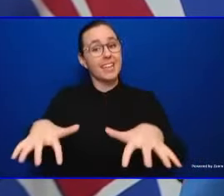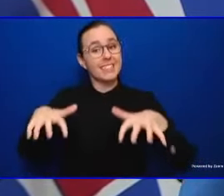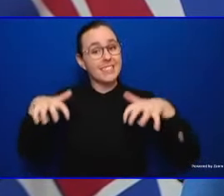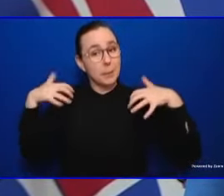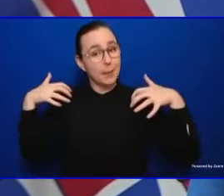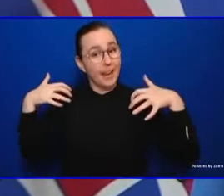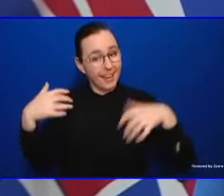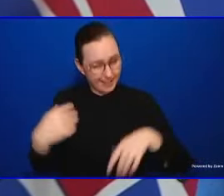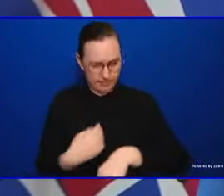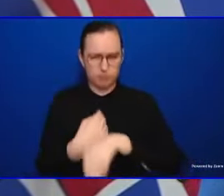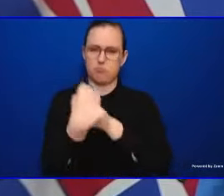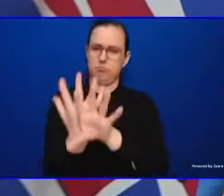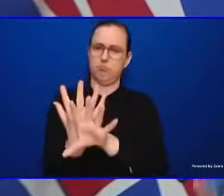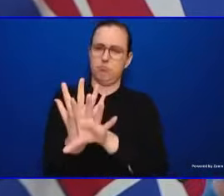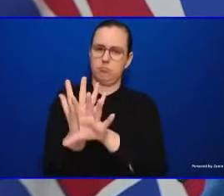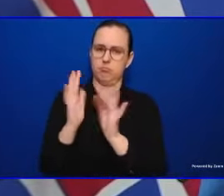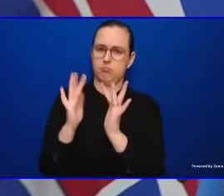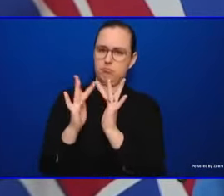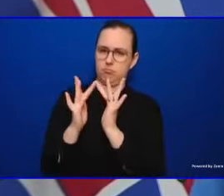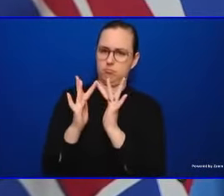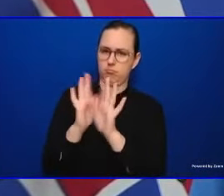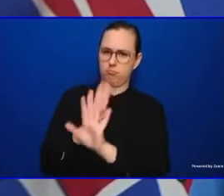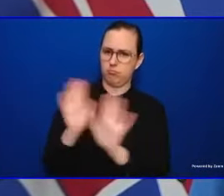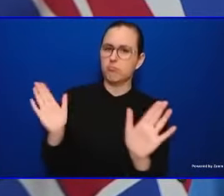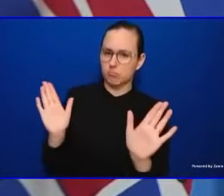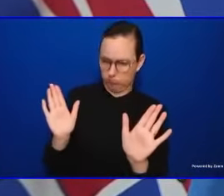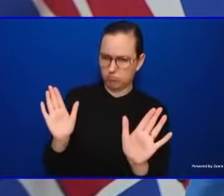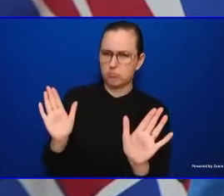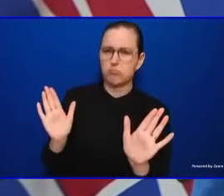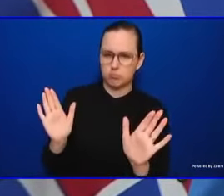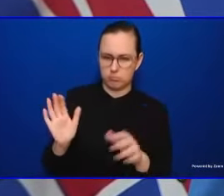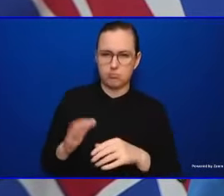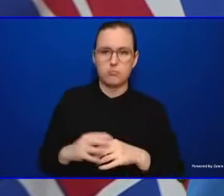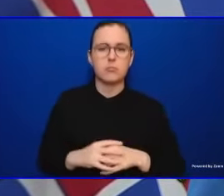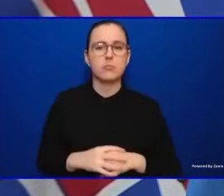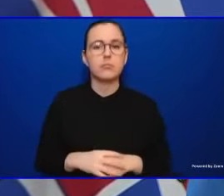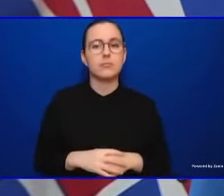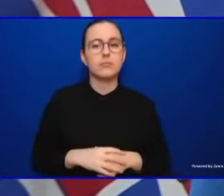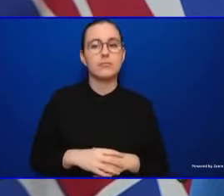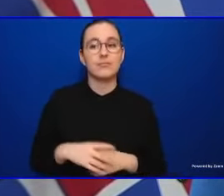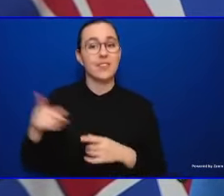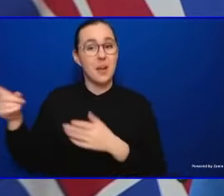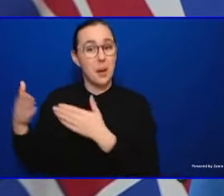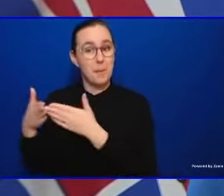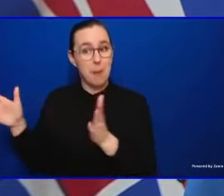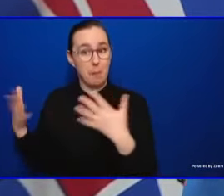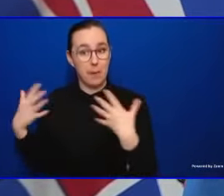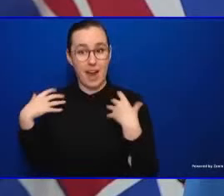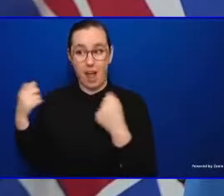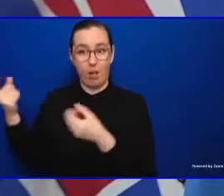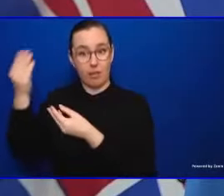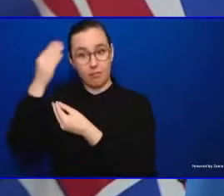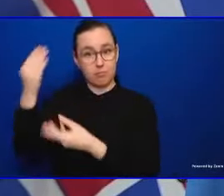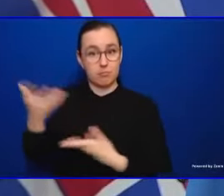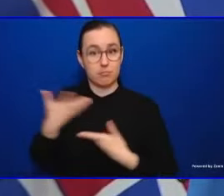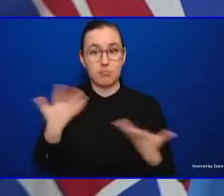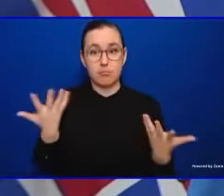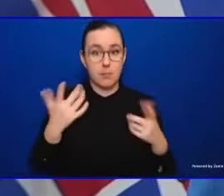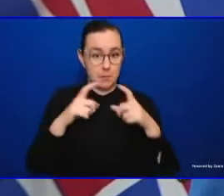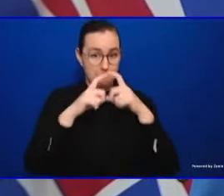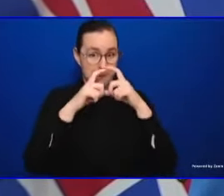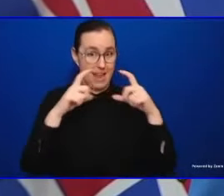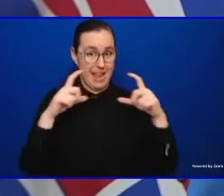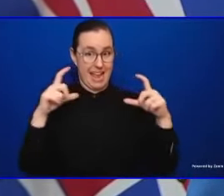know that we've been advised by public health, of course, that masks are an important layer of protection and that students and staff